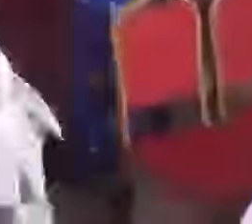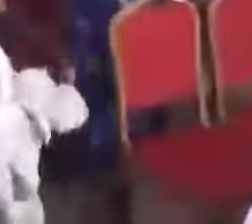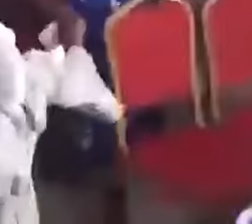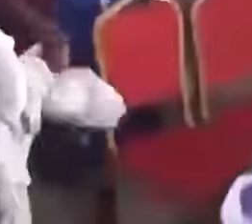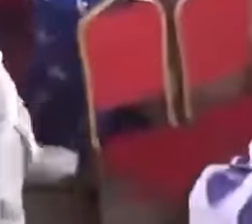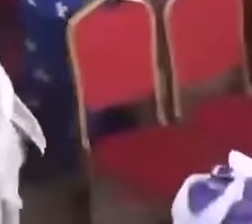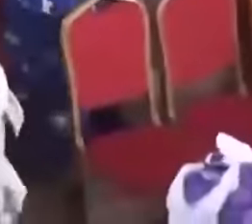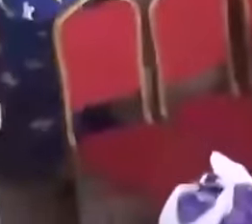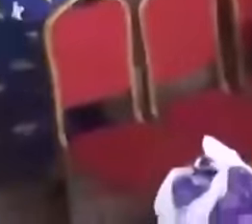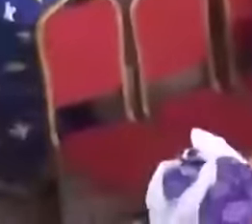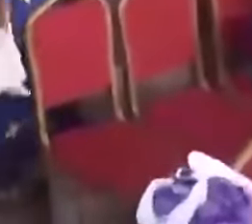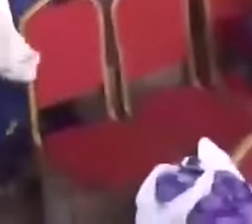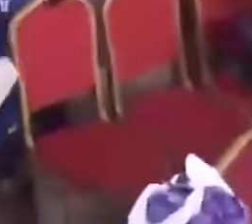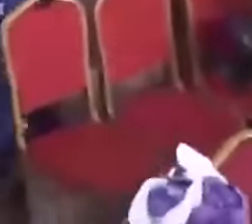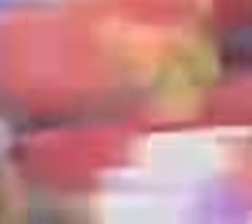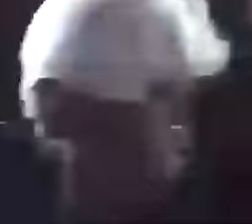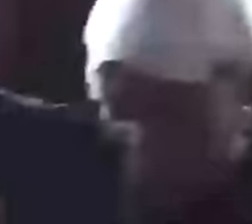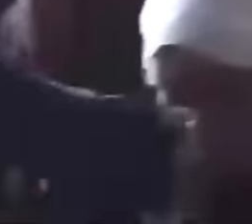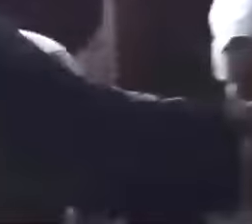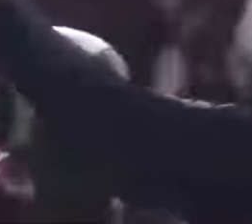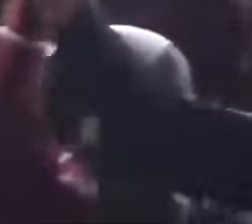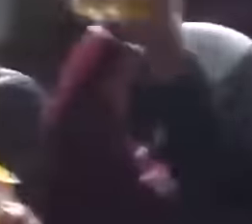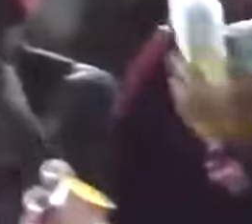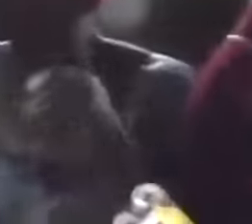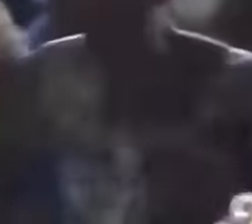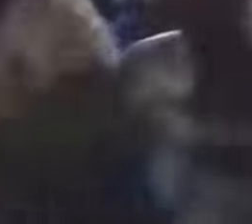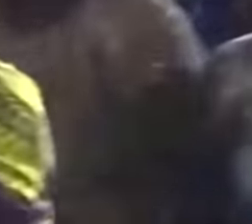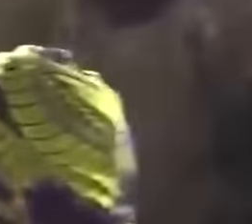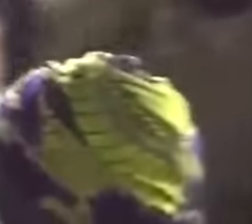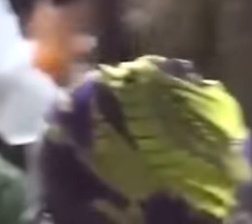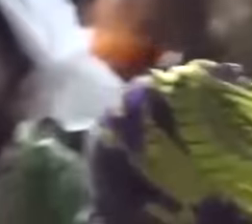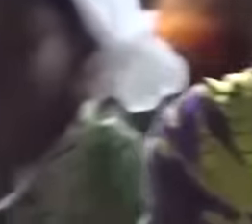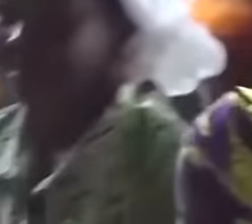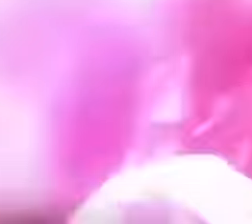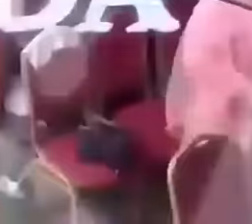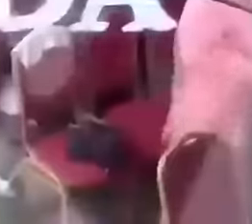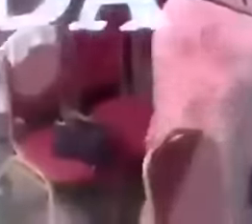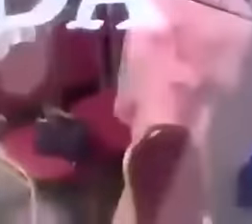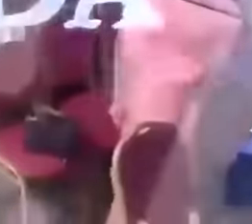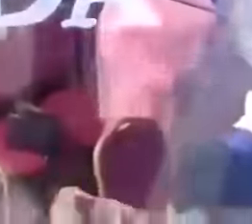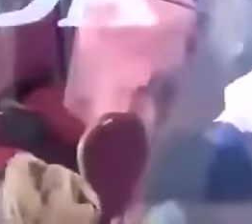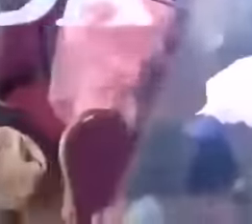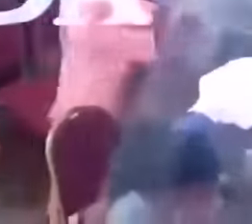gbere nle oruko jesu iwo le ri kan baba se bi oba loni ko ma bo